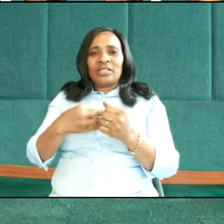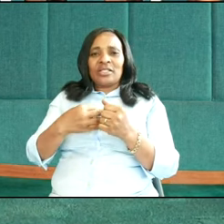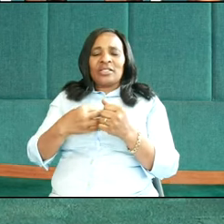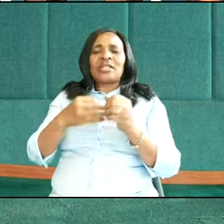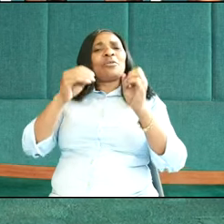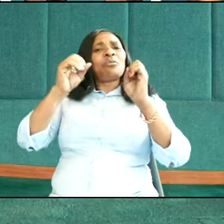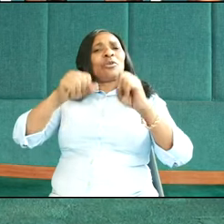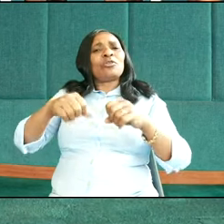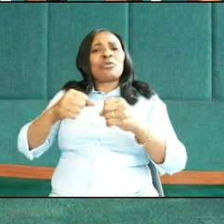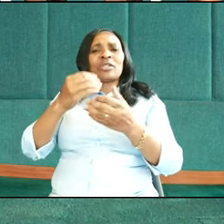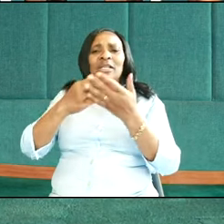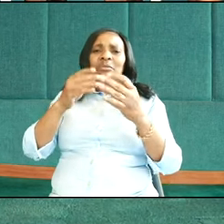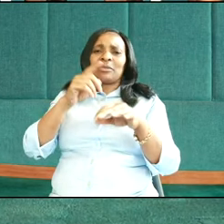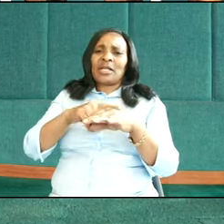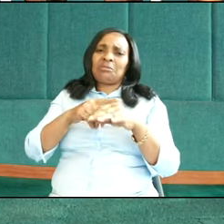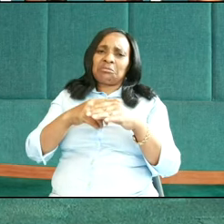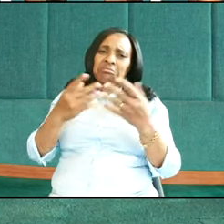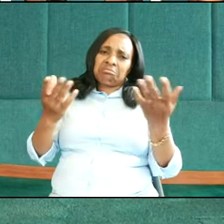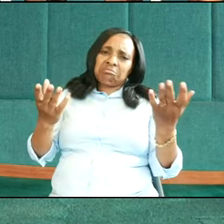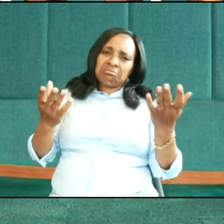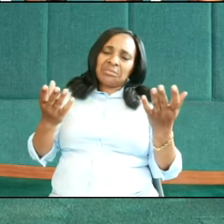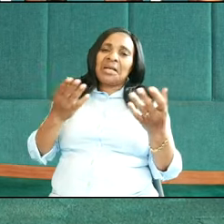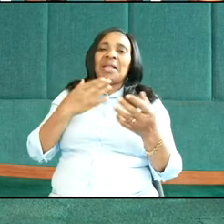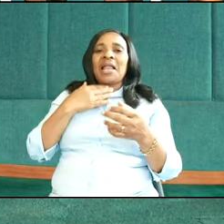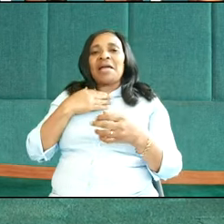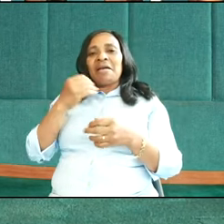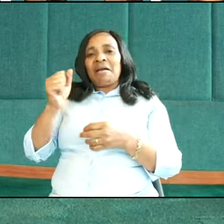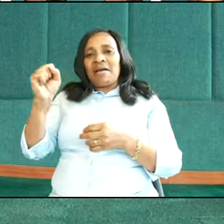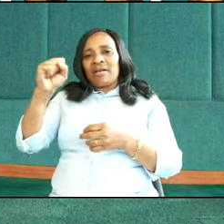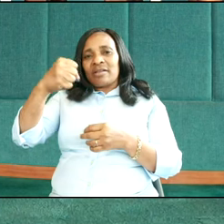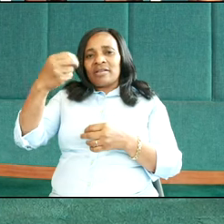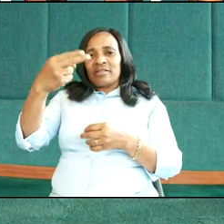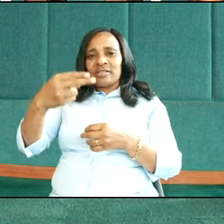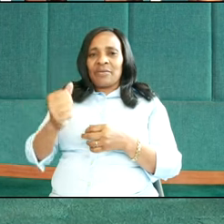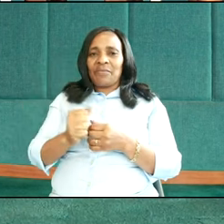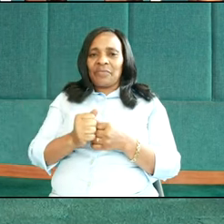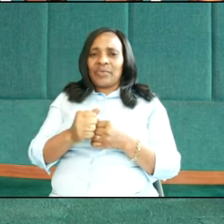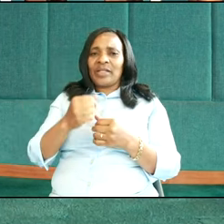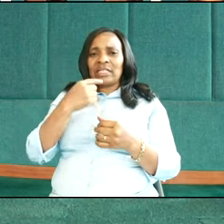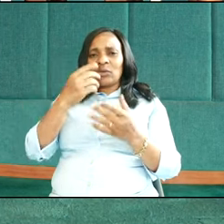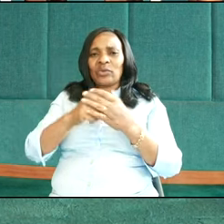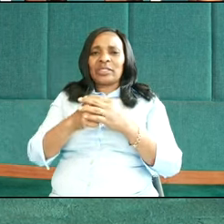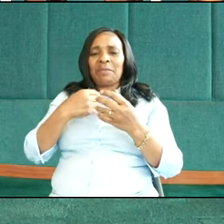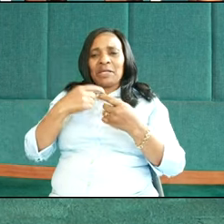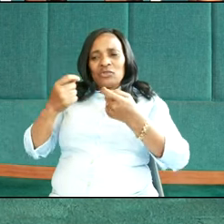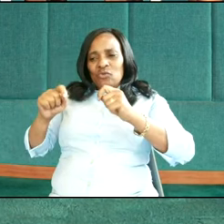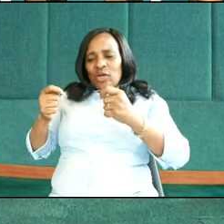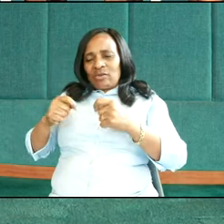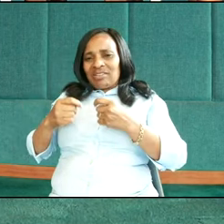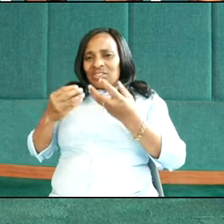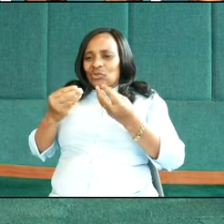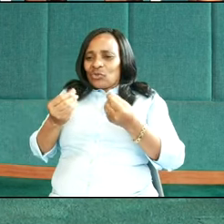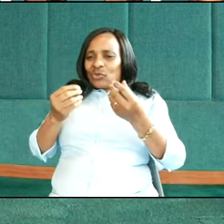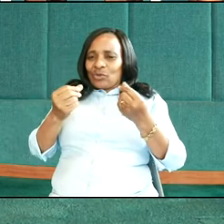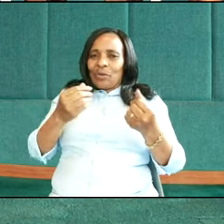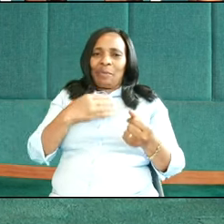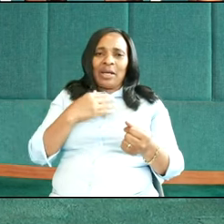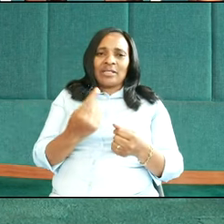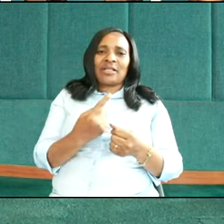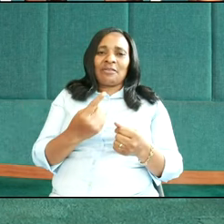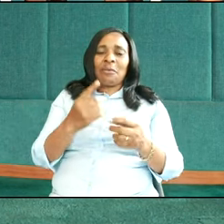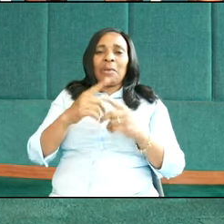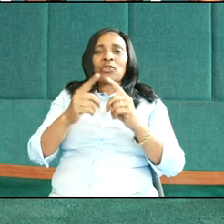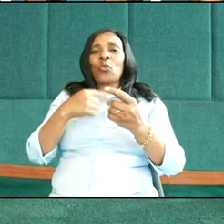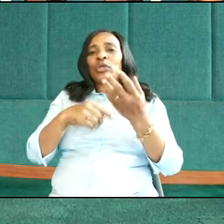is it possible that sometimes we are like King Asa, where we say, you know, just let me try and sort it out myself. And what perhaps would you